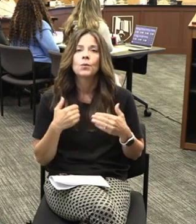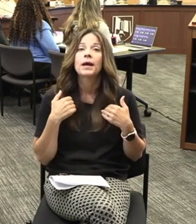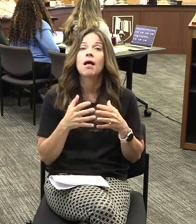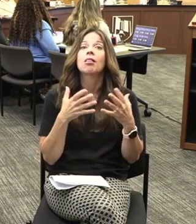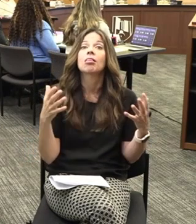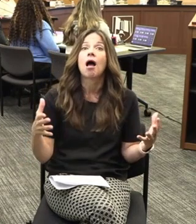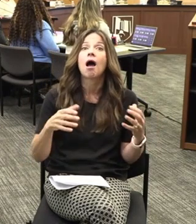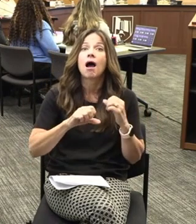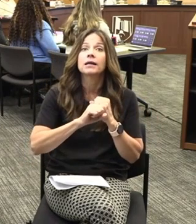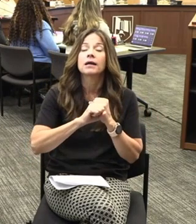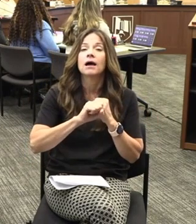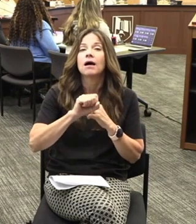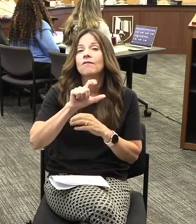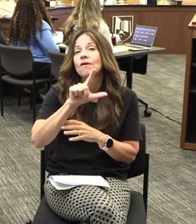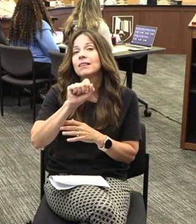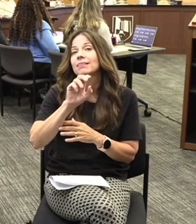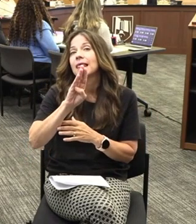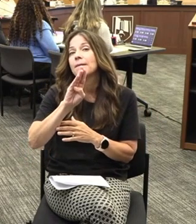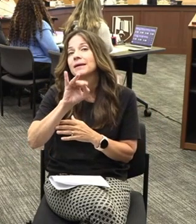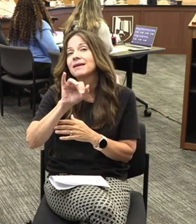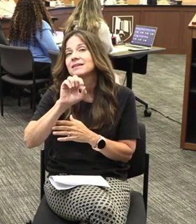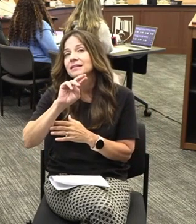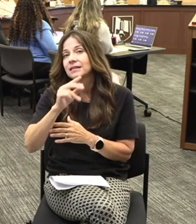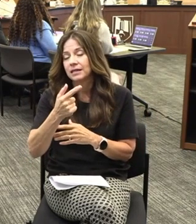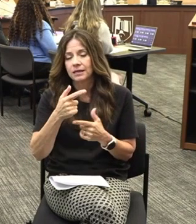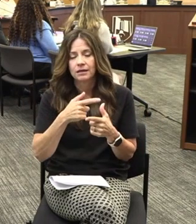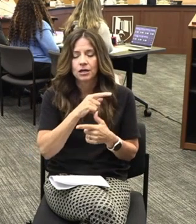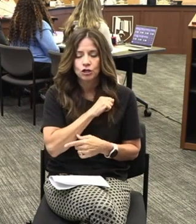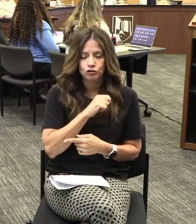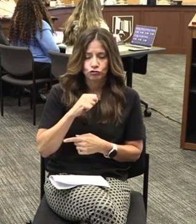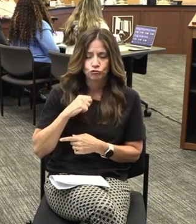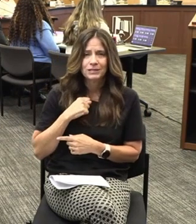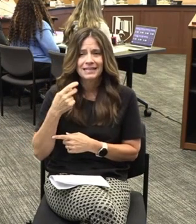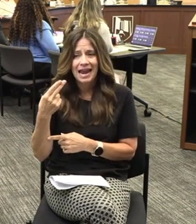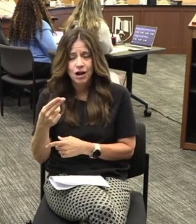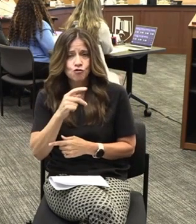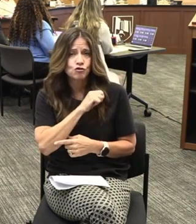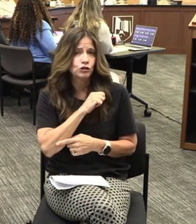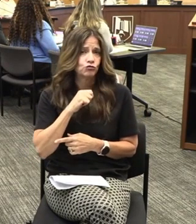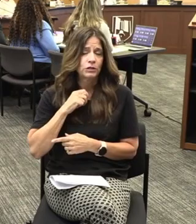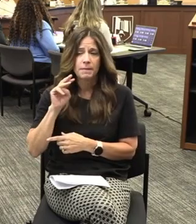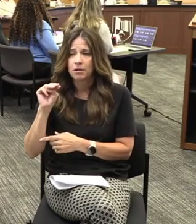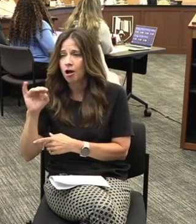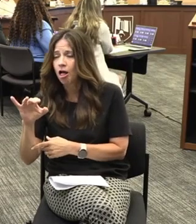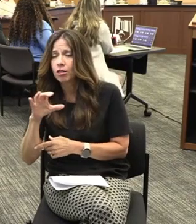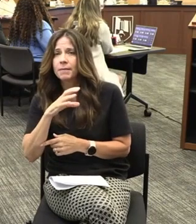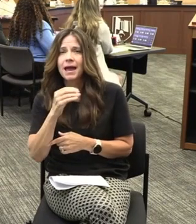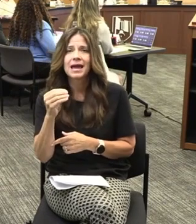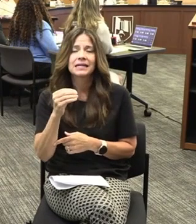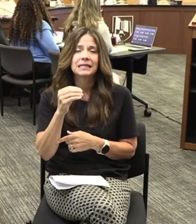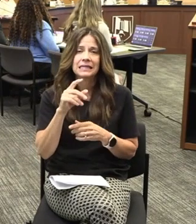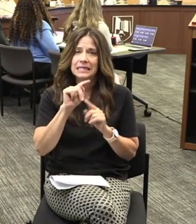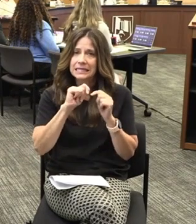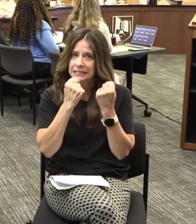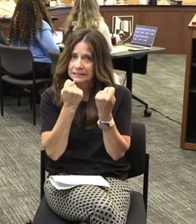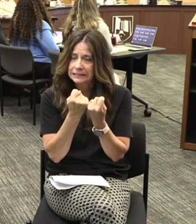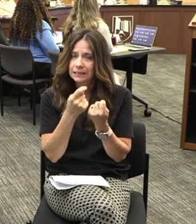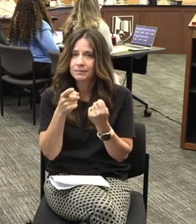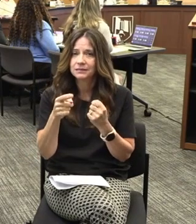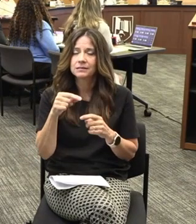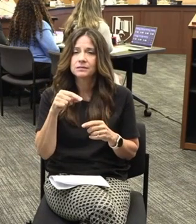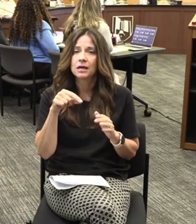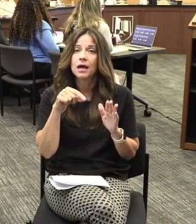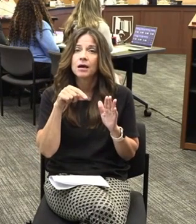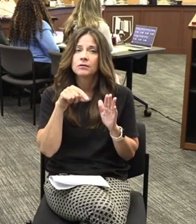year. Trustee Harris, Trustee McCollum, the lobbying team. This was an image from my trip down to Springfield to lobby